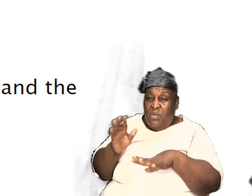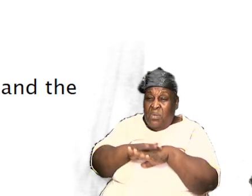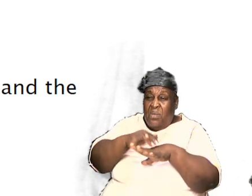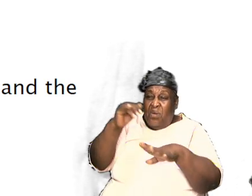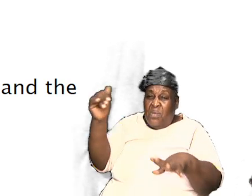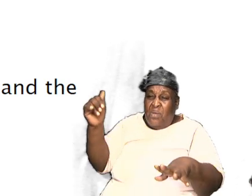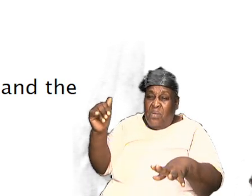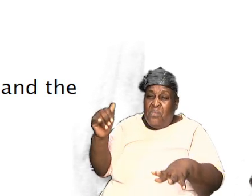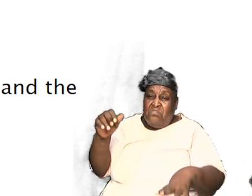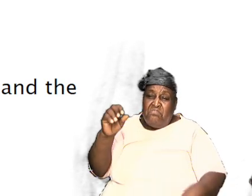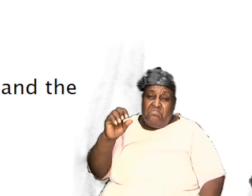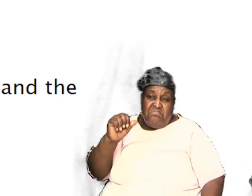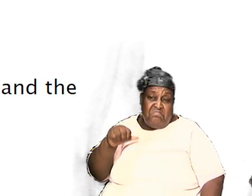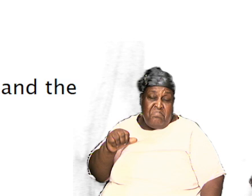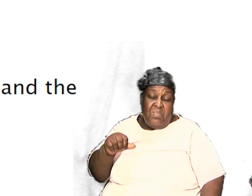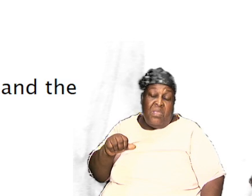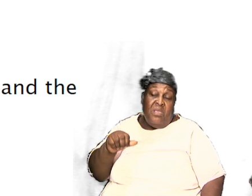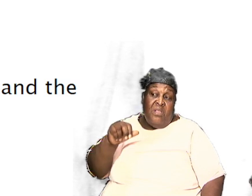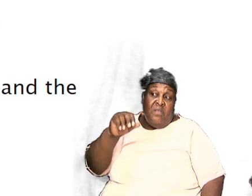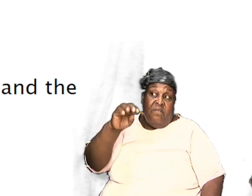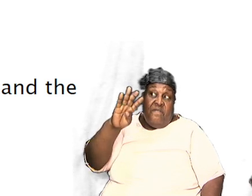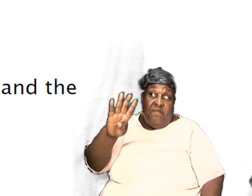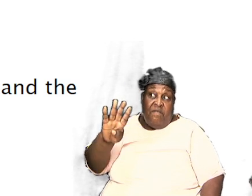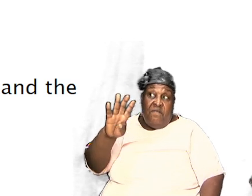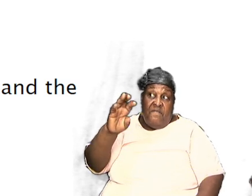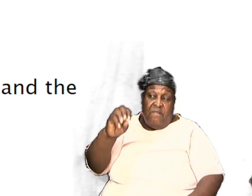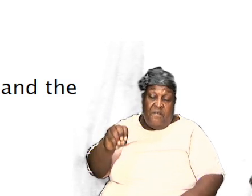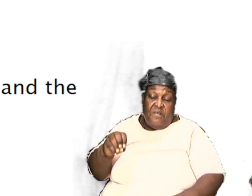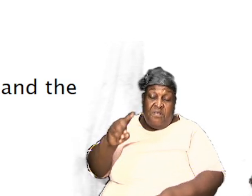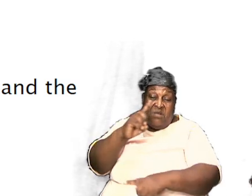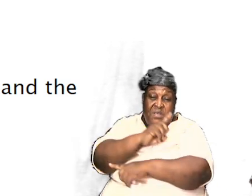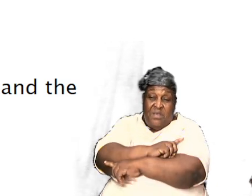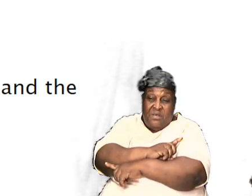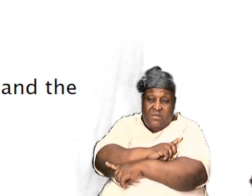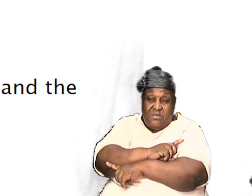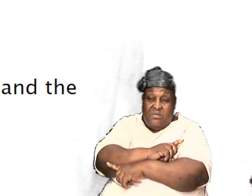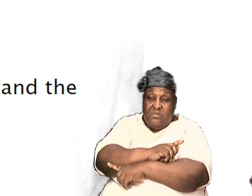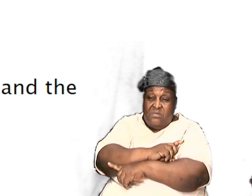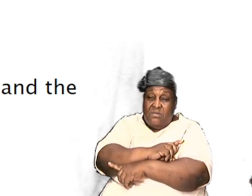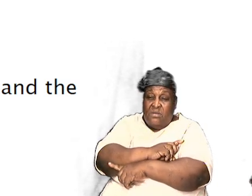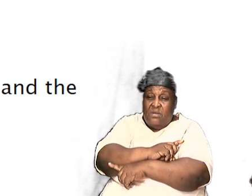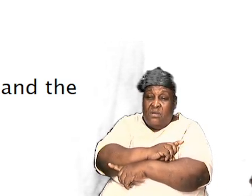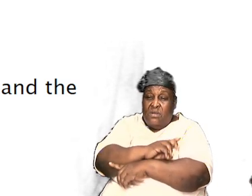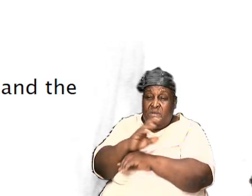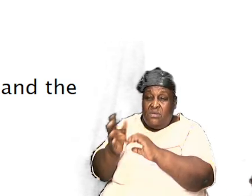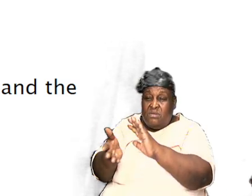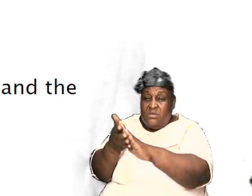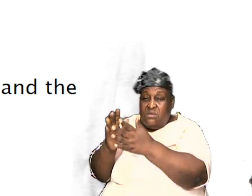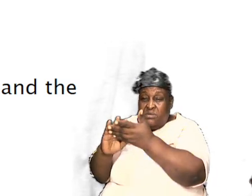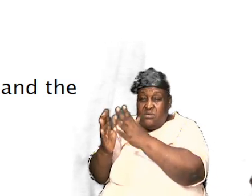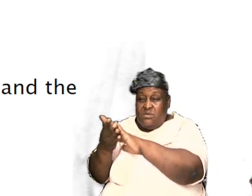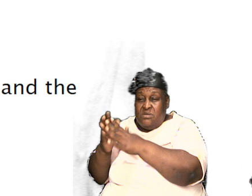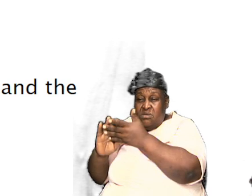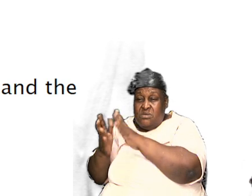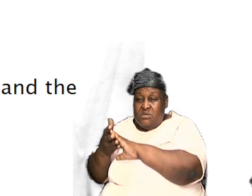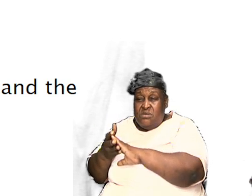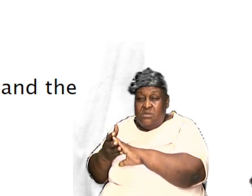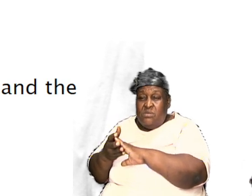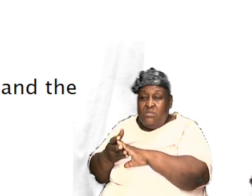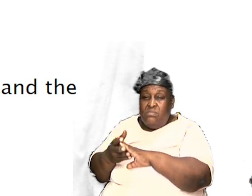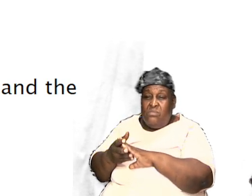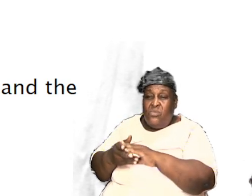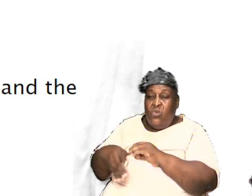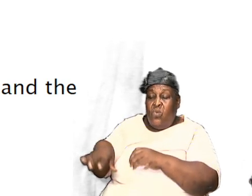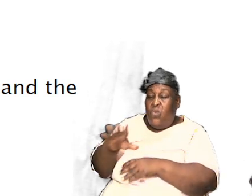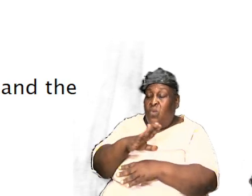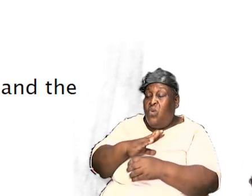Let's cry today, and Nineveh shall be overthrown. And that's the Jonah 3, verse 4.